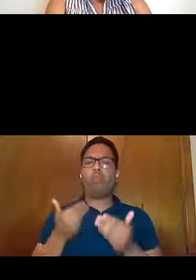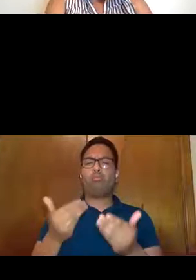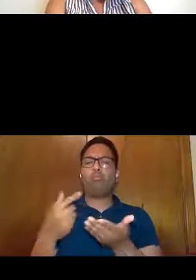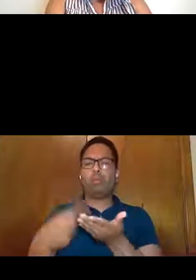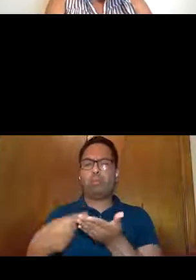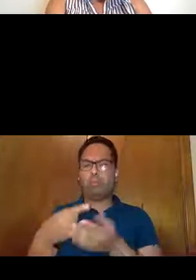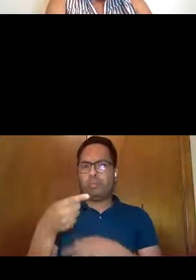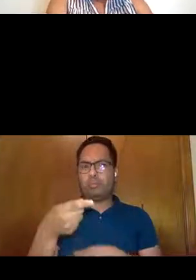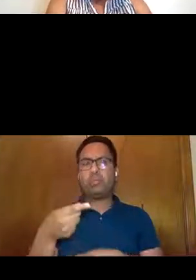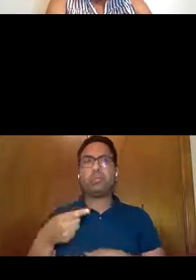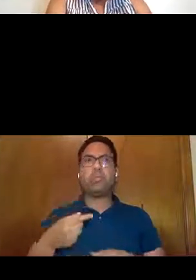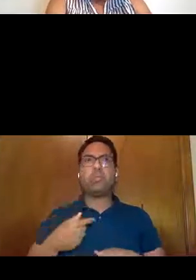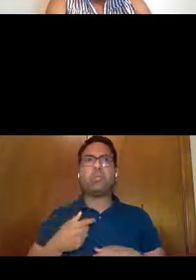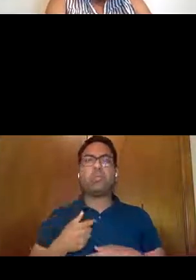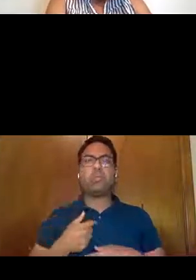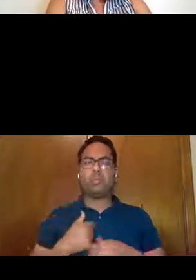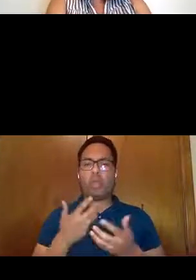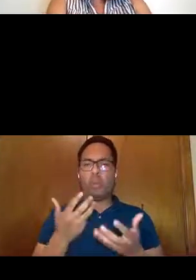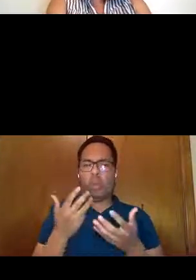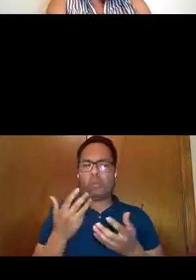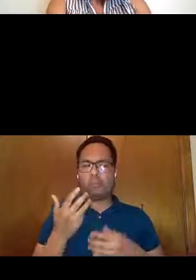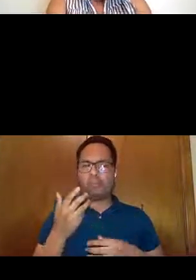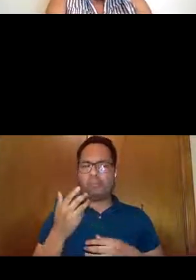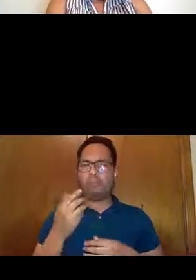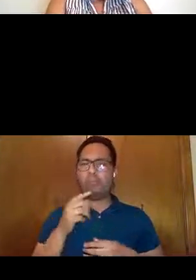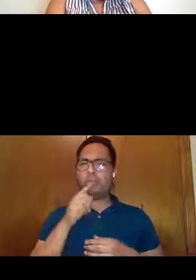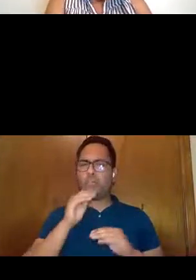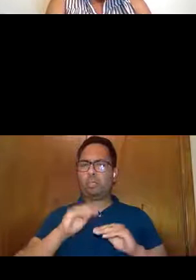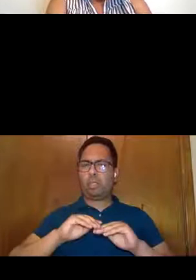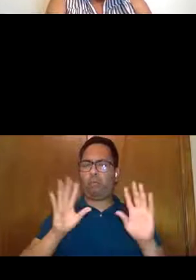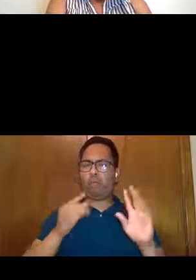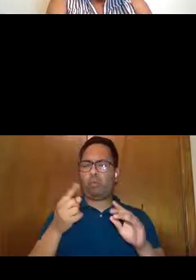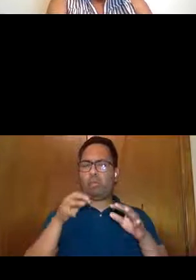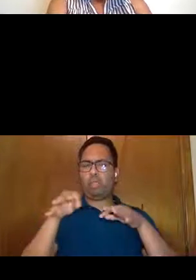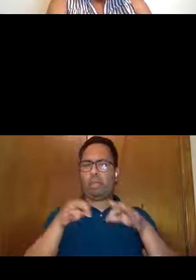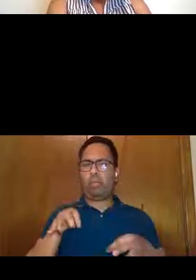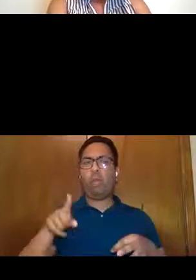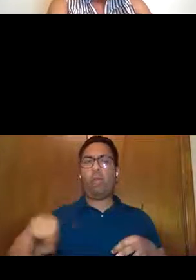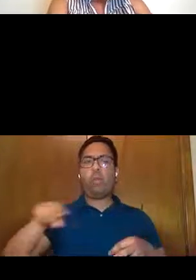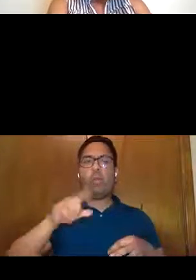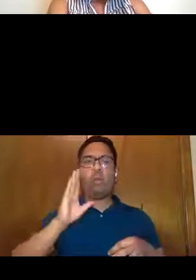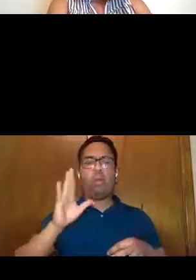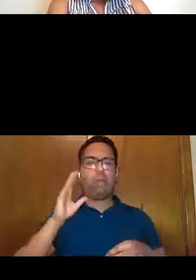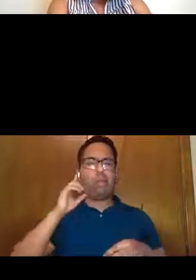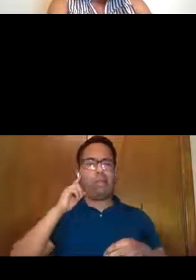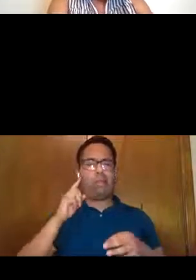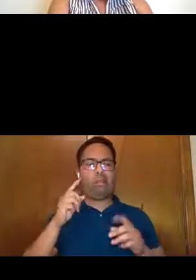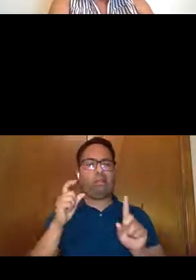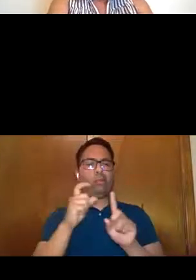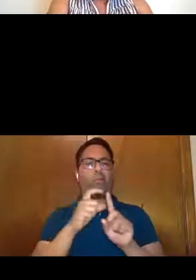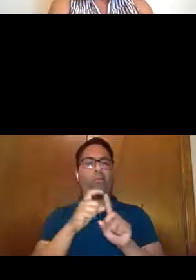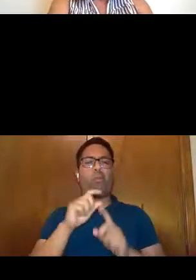to make a note on a definition for you. You're going to hear the term accommodation